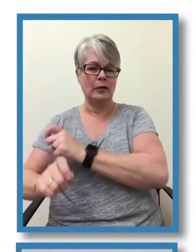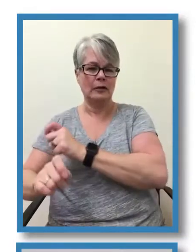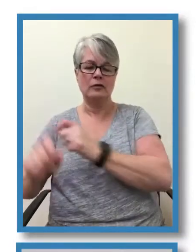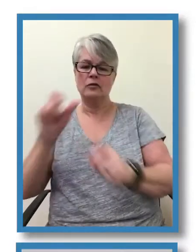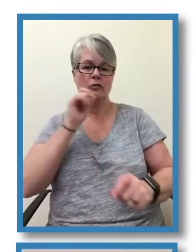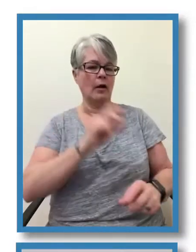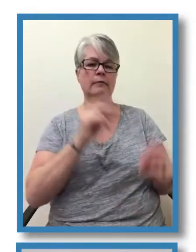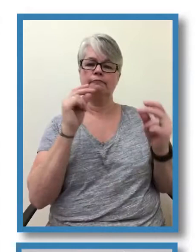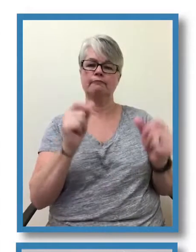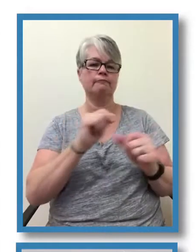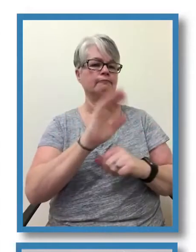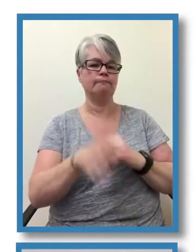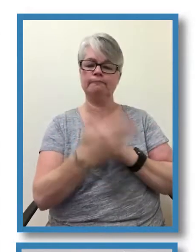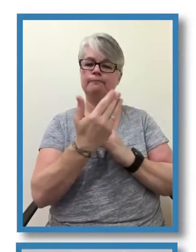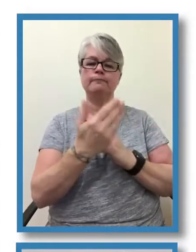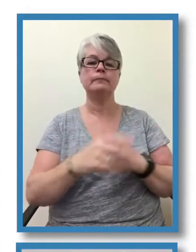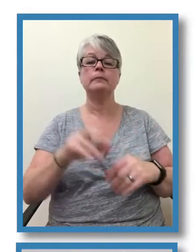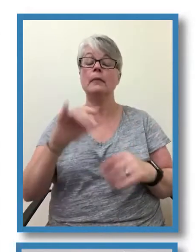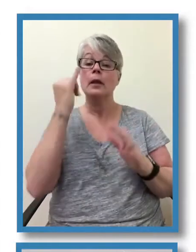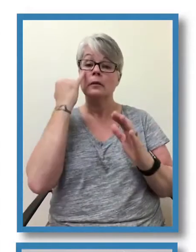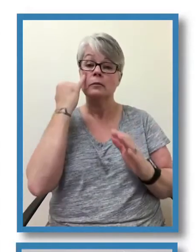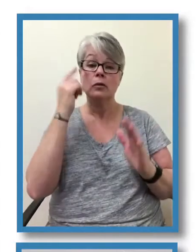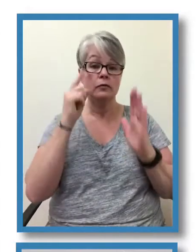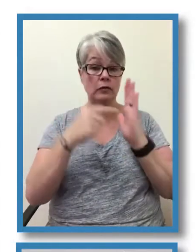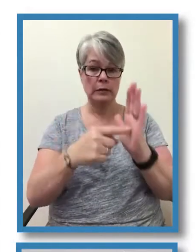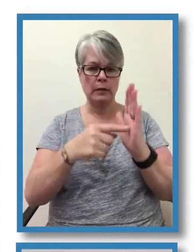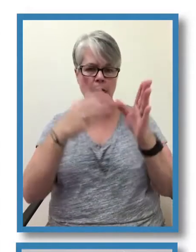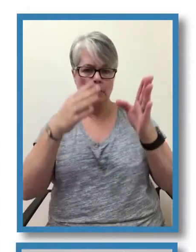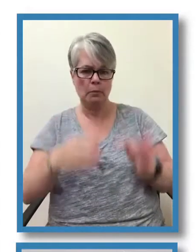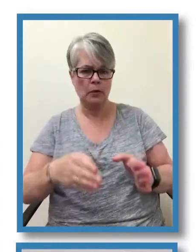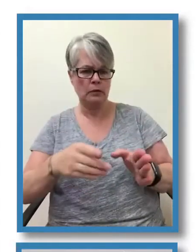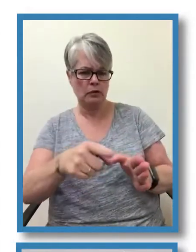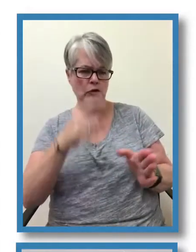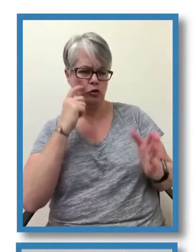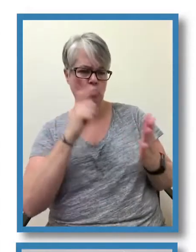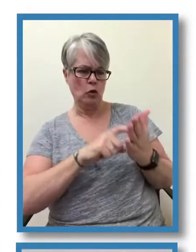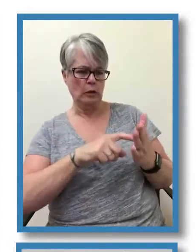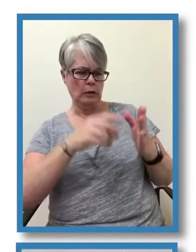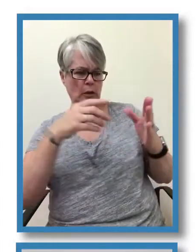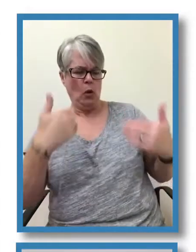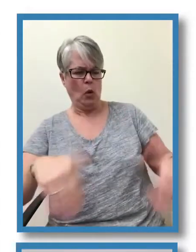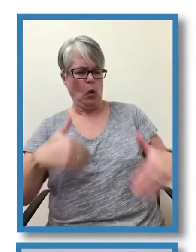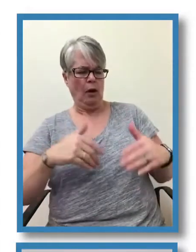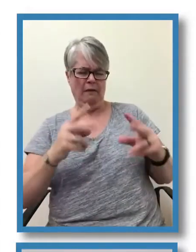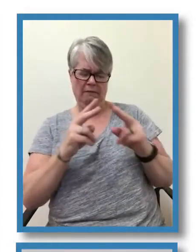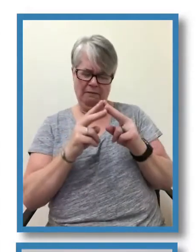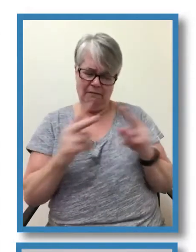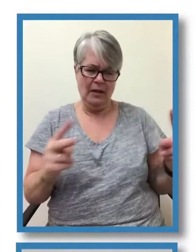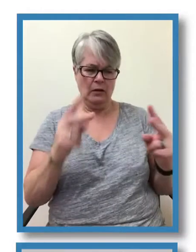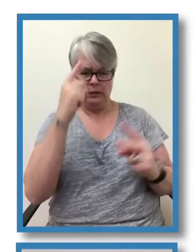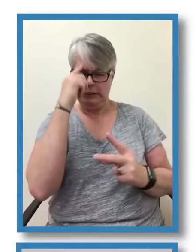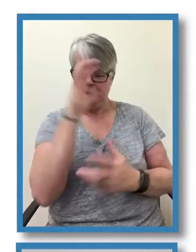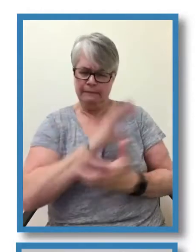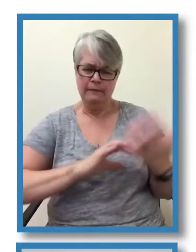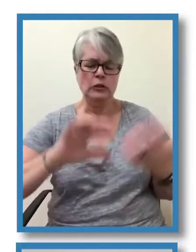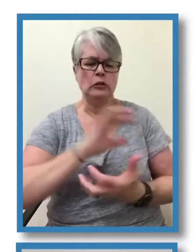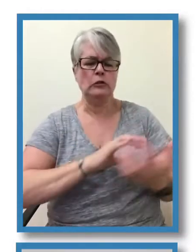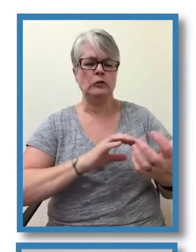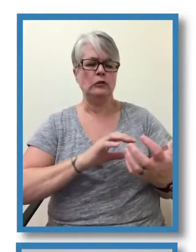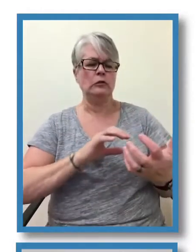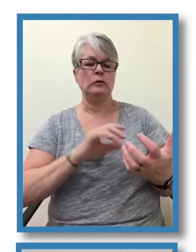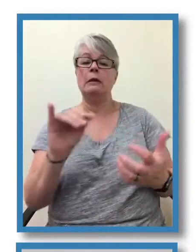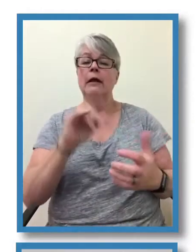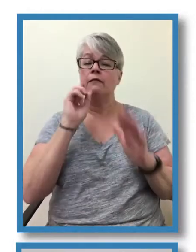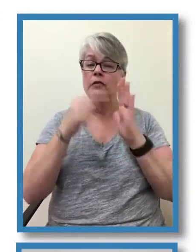after surgery or in response to an infection, pneumonia. They may become acutely confused. Dementia is something that occurs